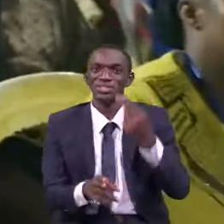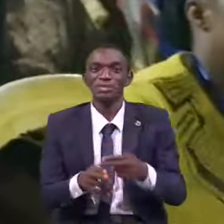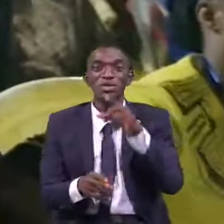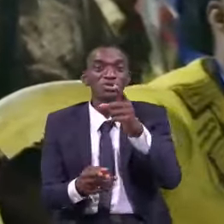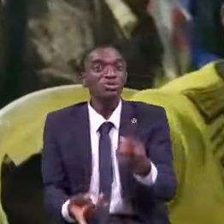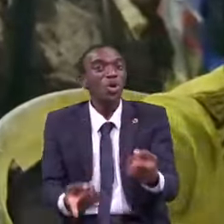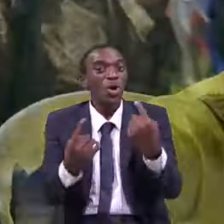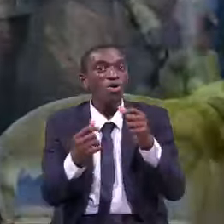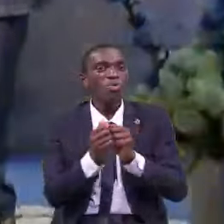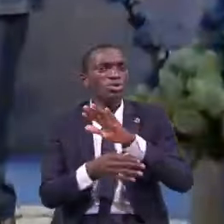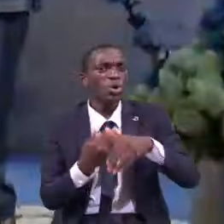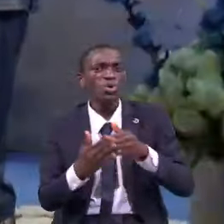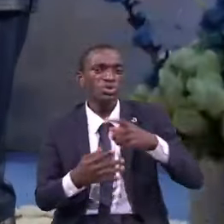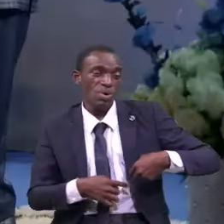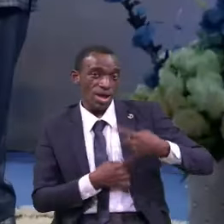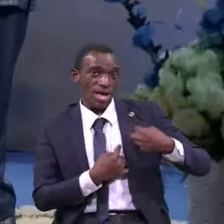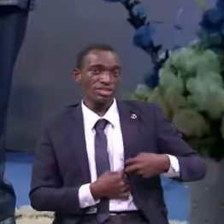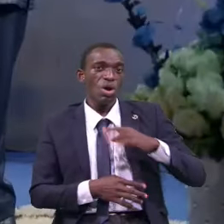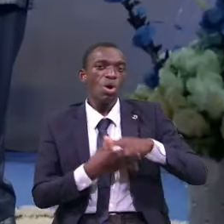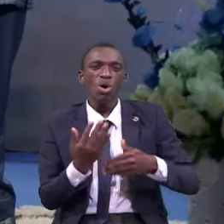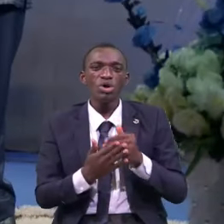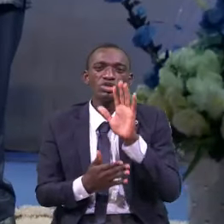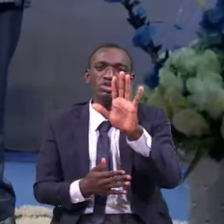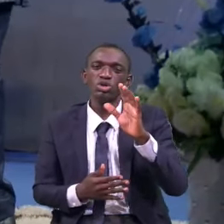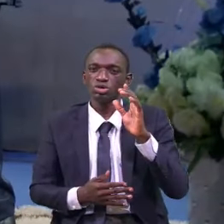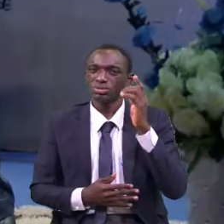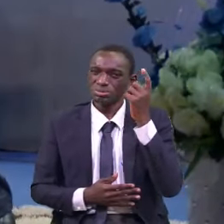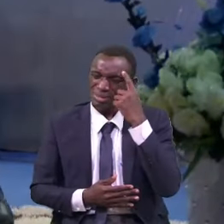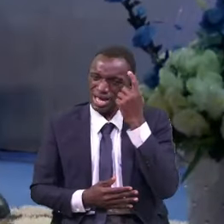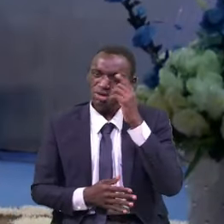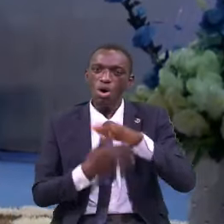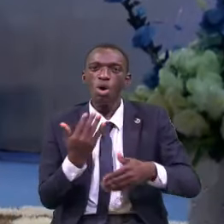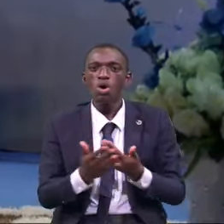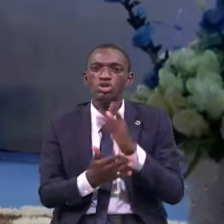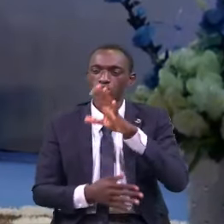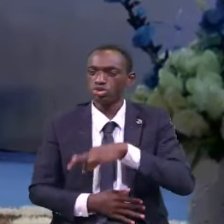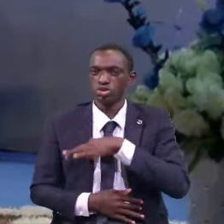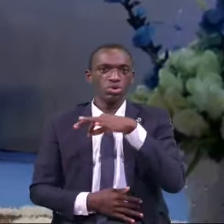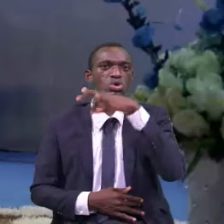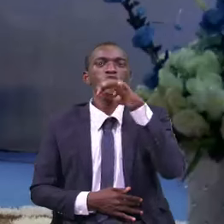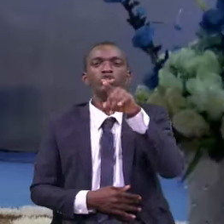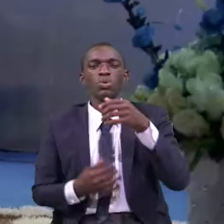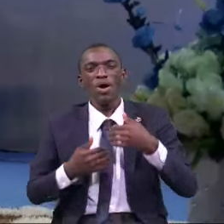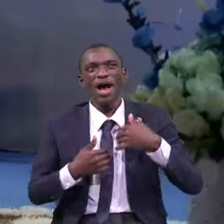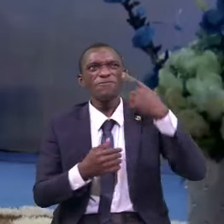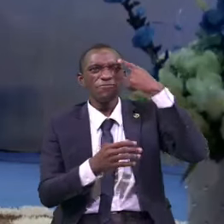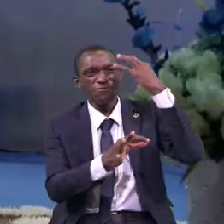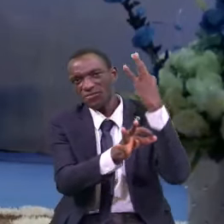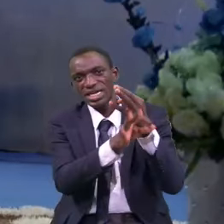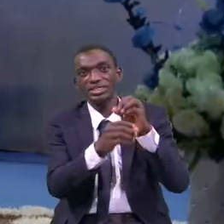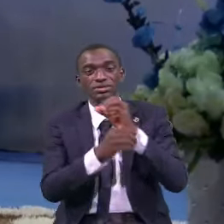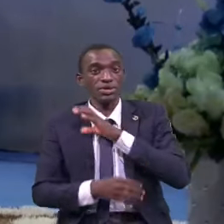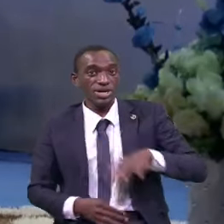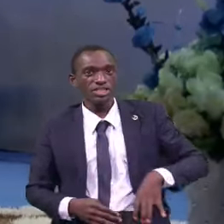heart, with all your soul, with all your mind, and your faith in Christ, and lean on him, and know he